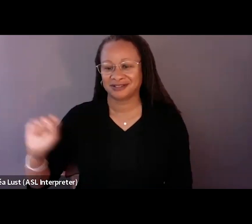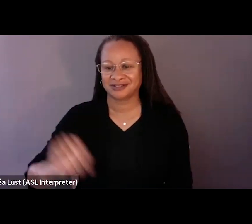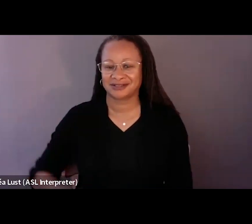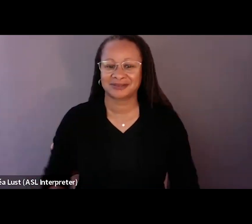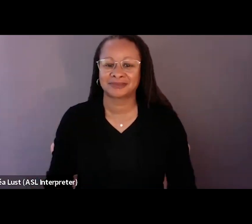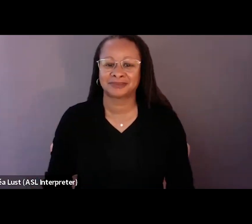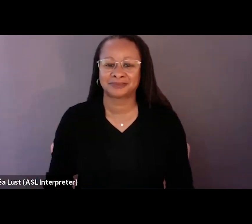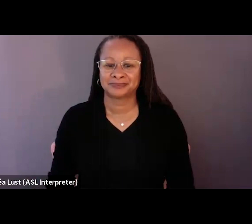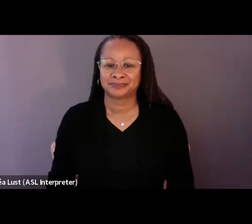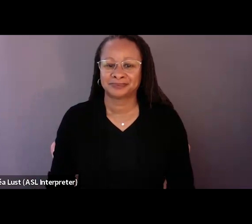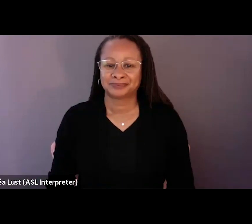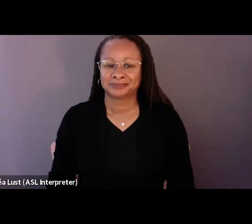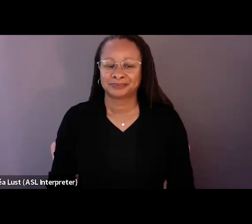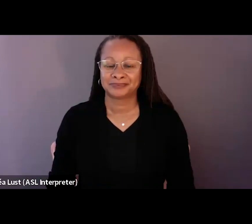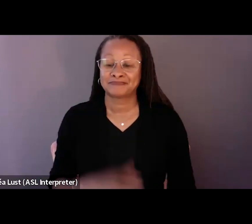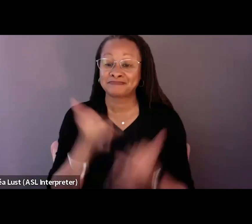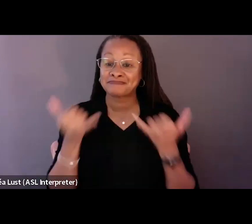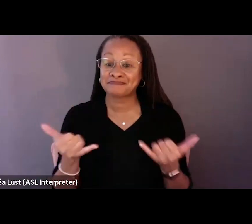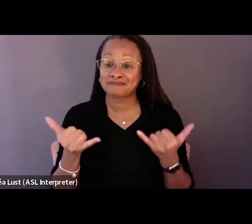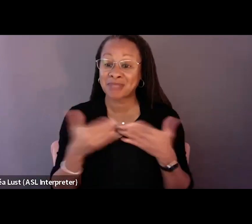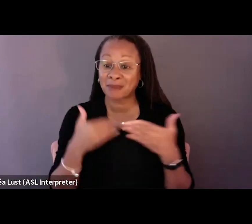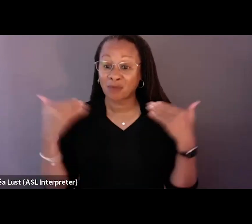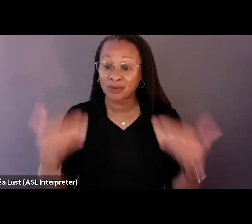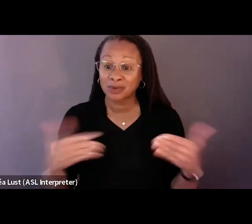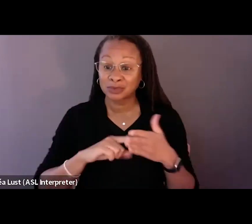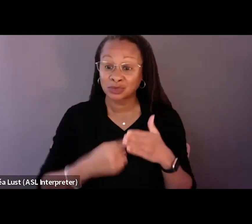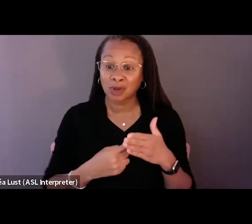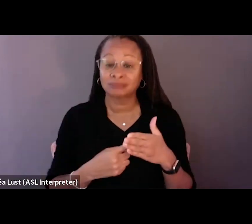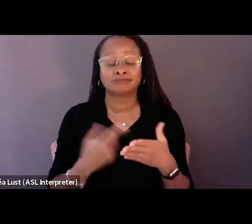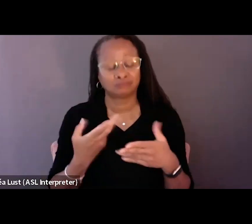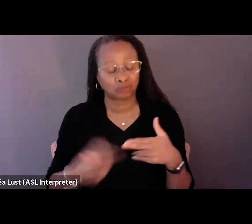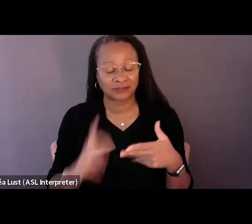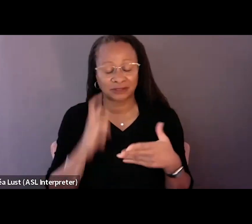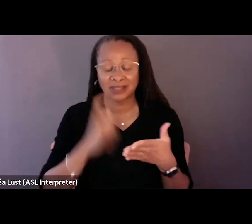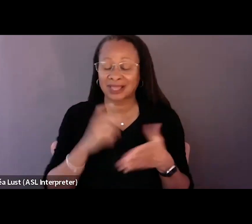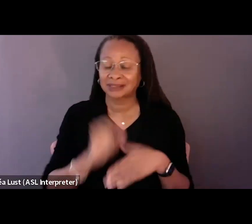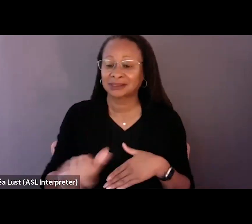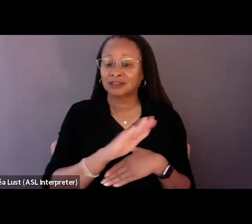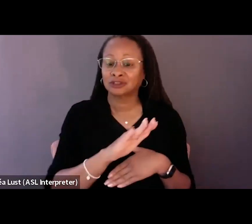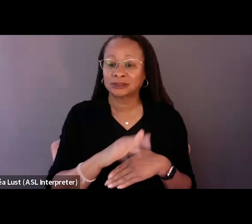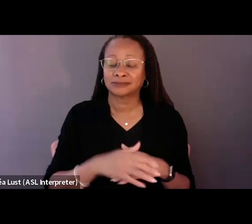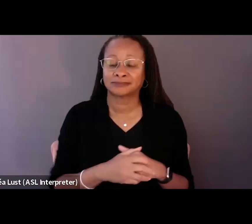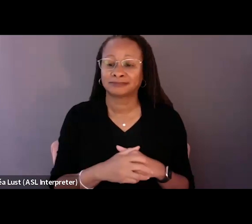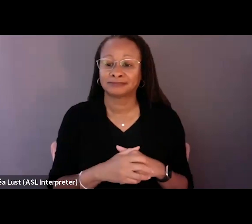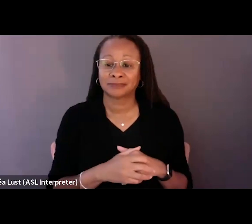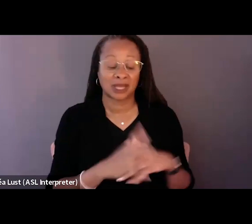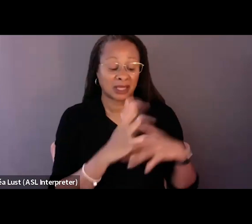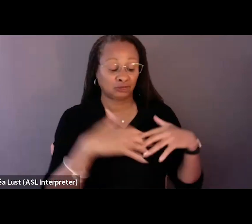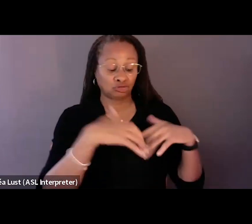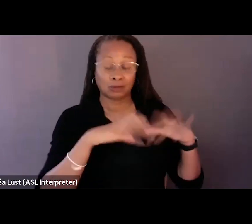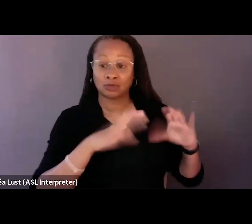www.documentary.org/FallDocs. Now, before we get started, I would like to offer a brief land acknowledgement.